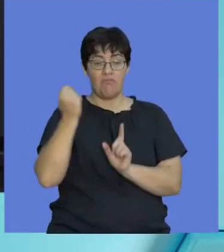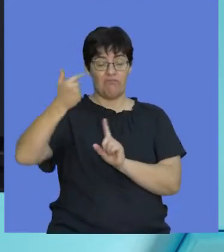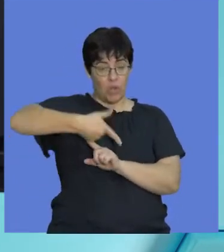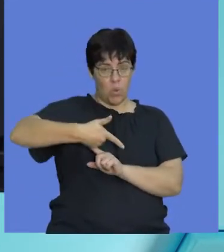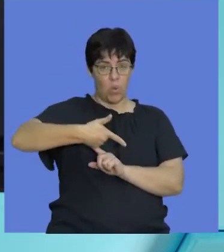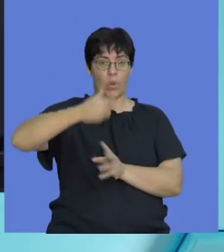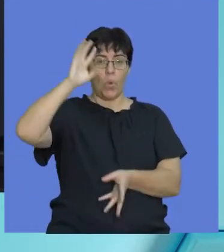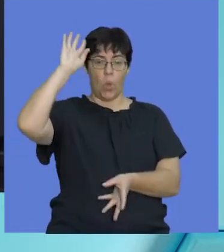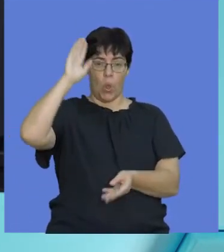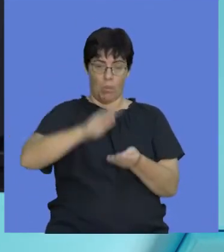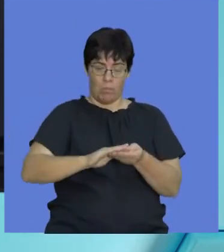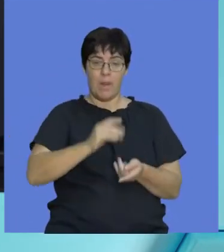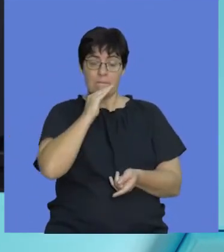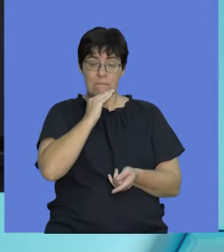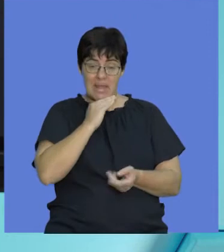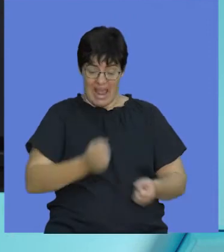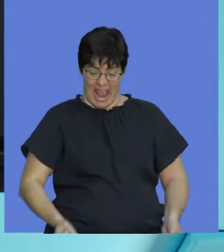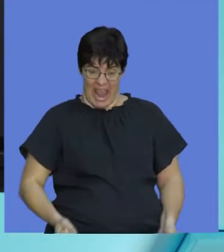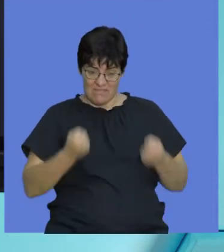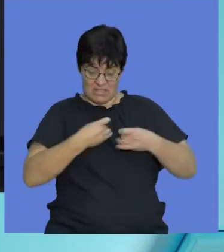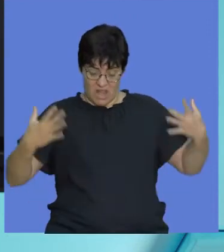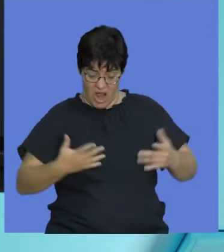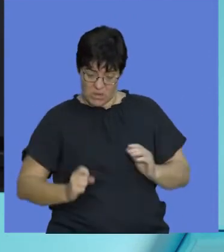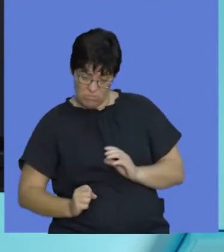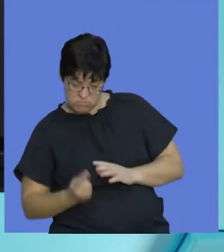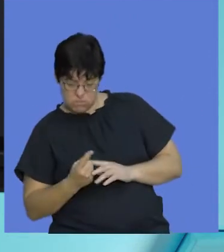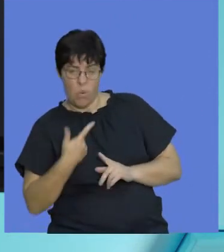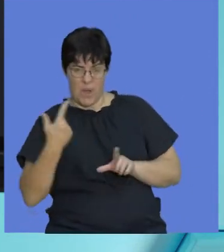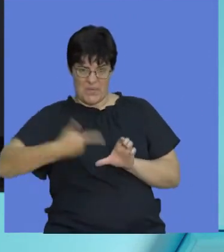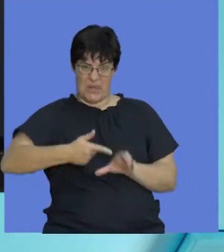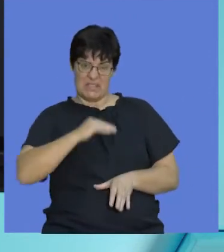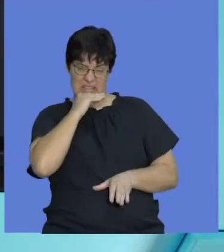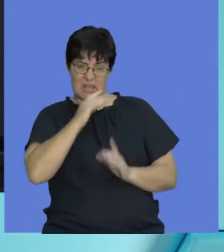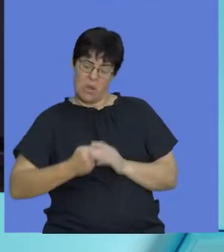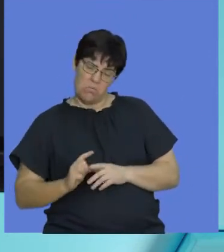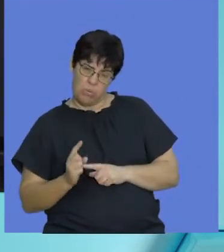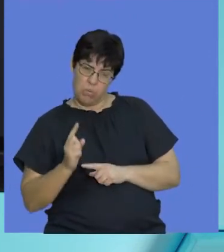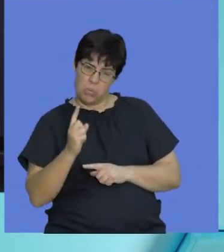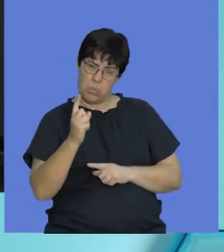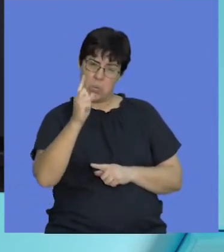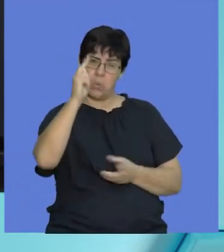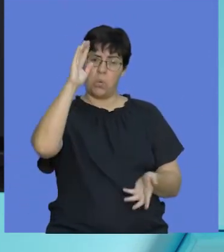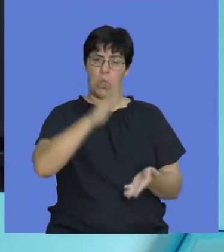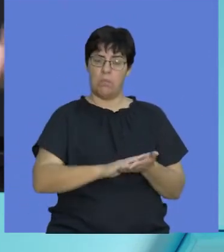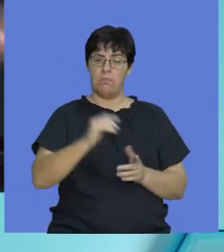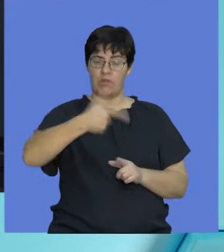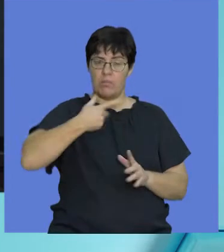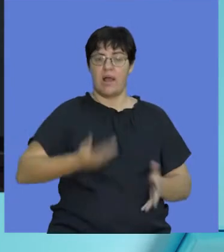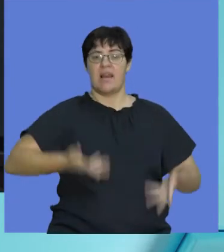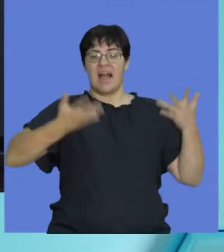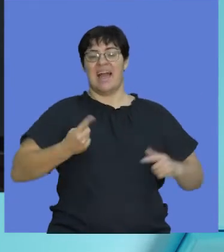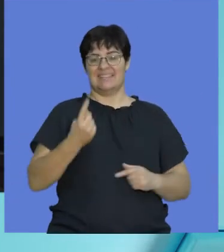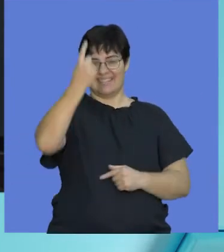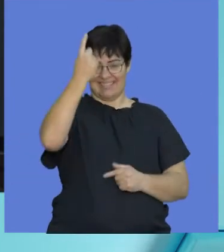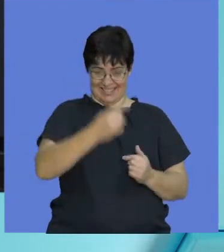fuel, which makes it lighter. Okay, so mass is changing. But for us, in normal, everyday sort